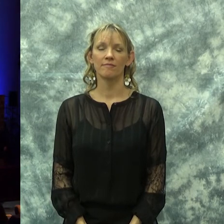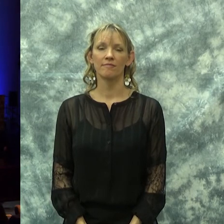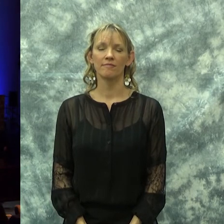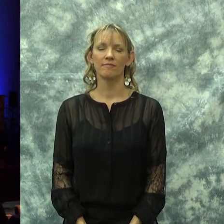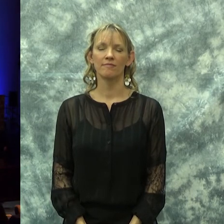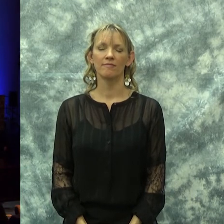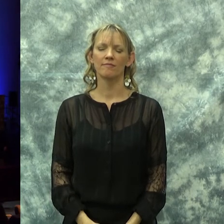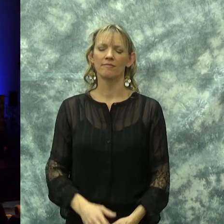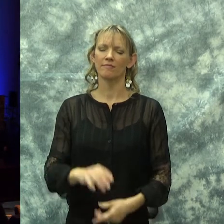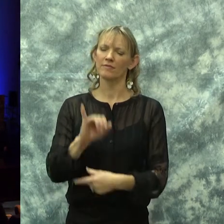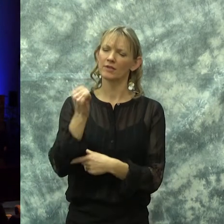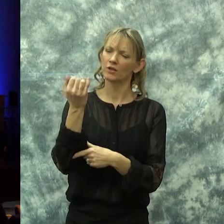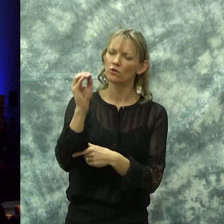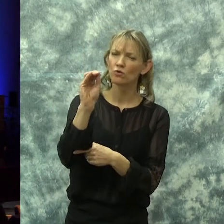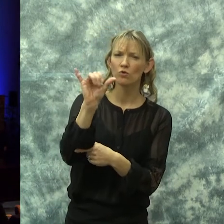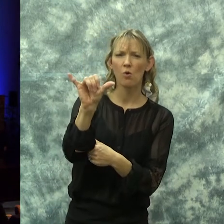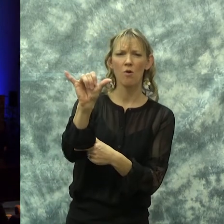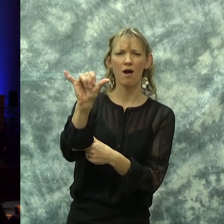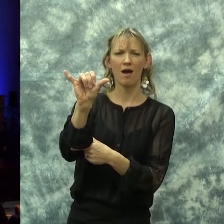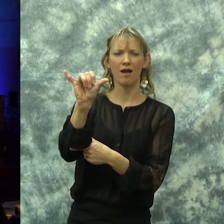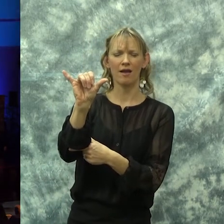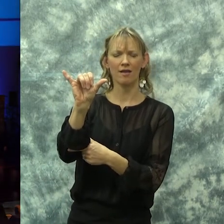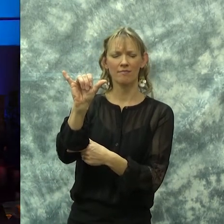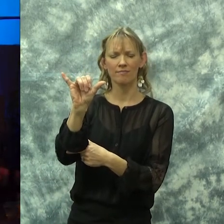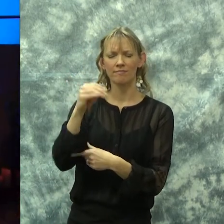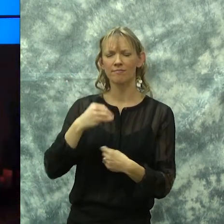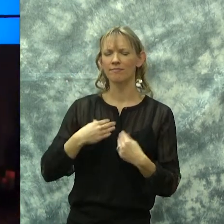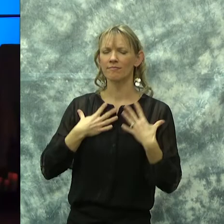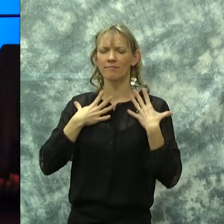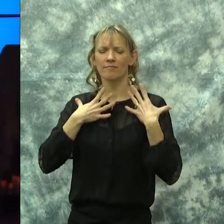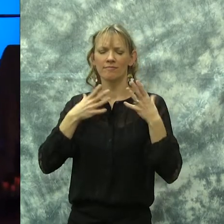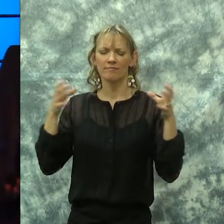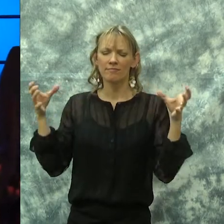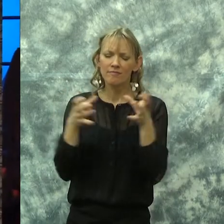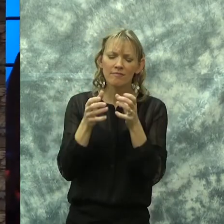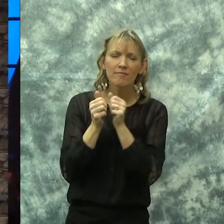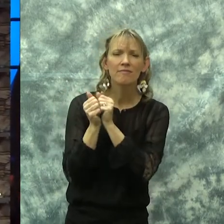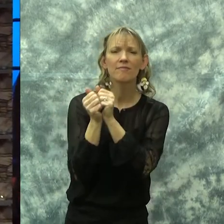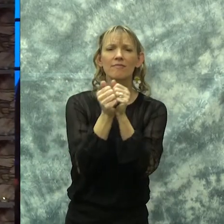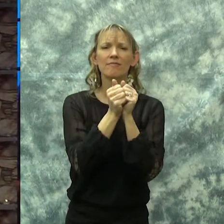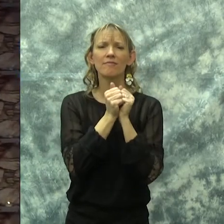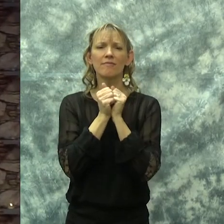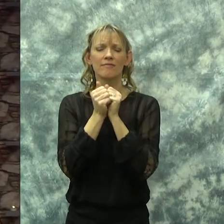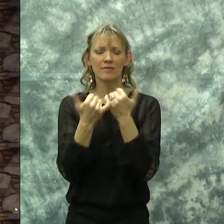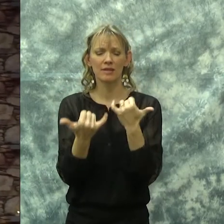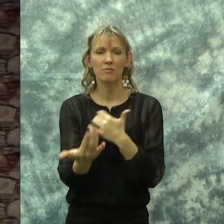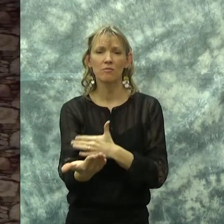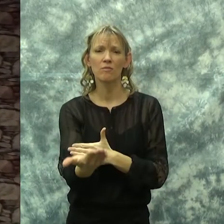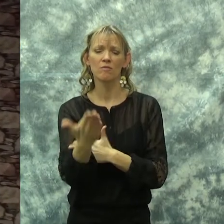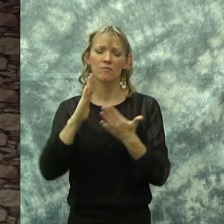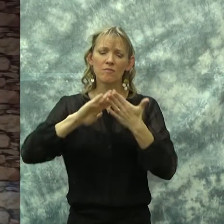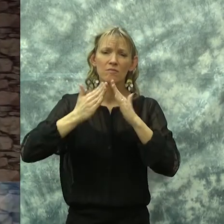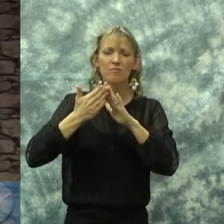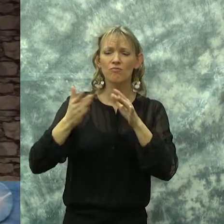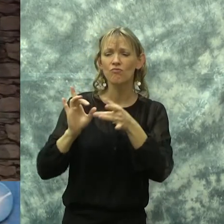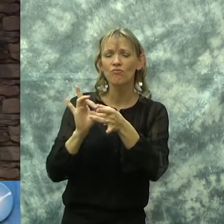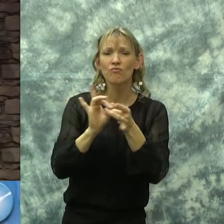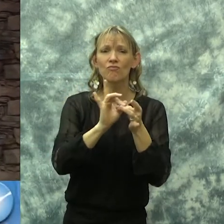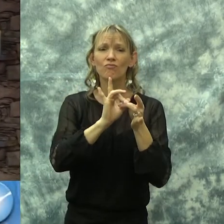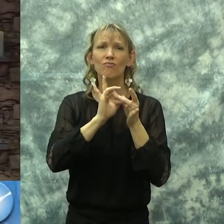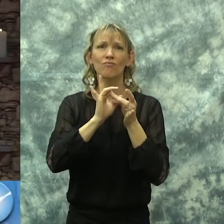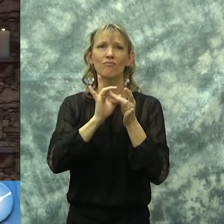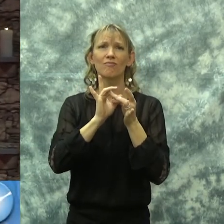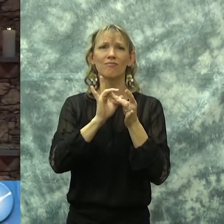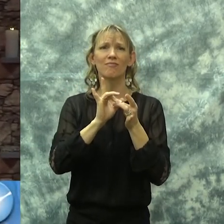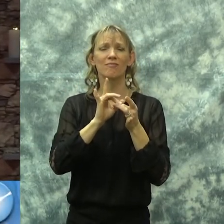What a joy it is to be together this morning in community. And what a joy it is to come